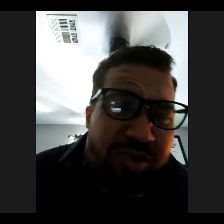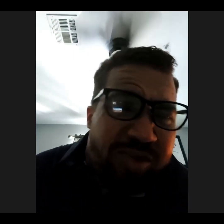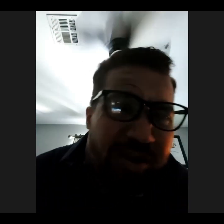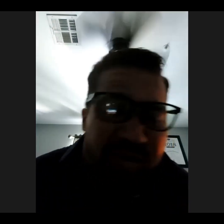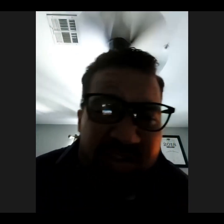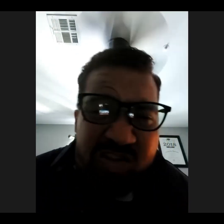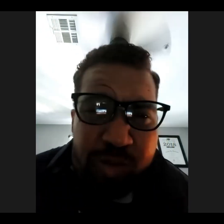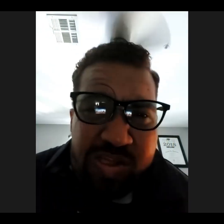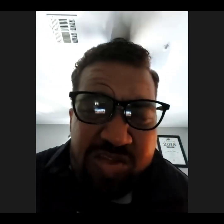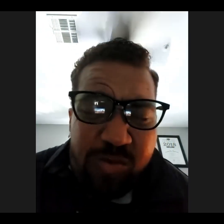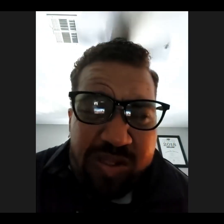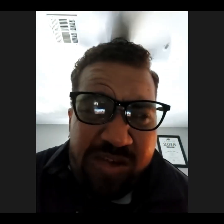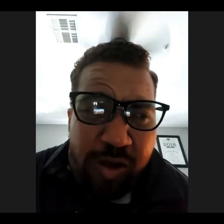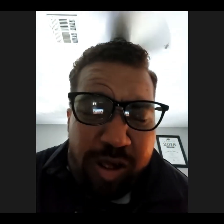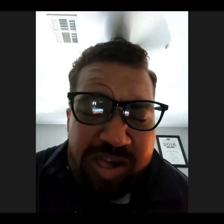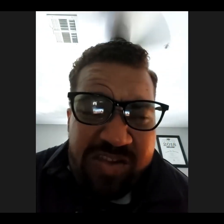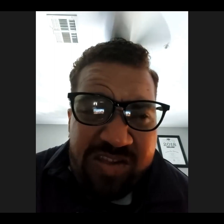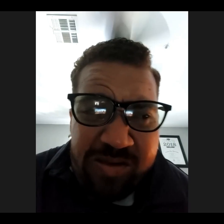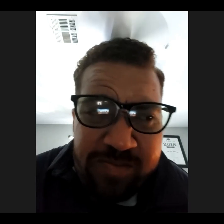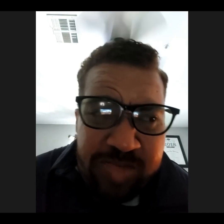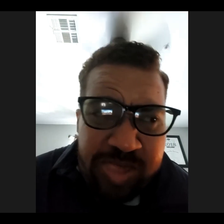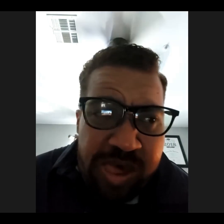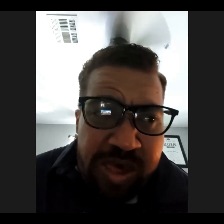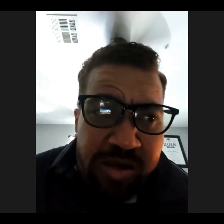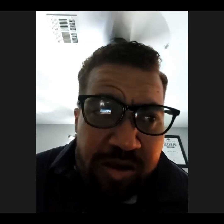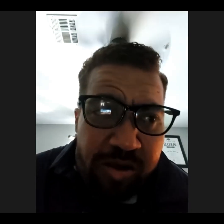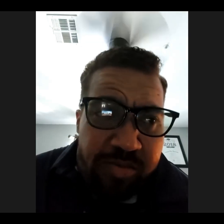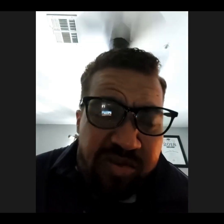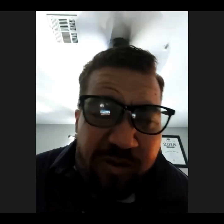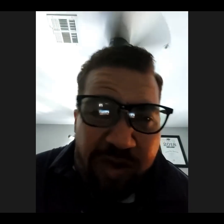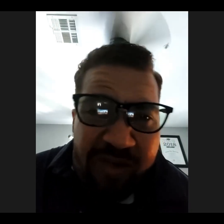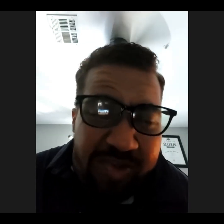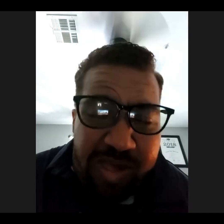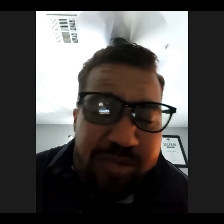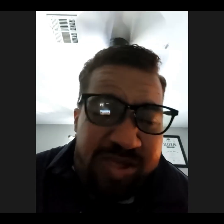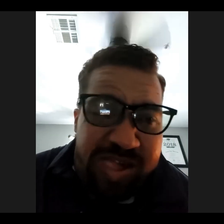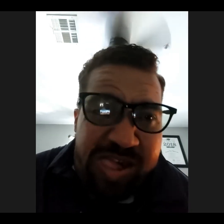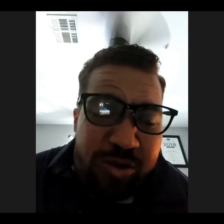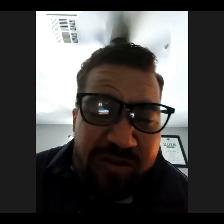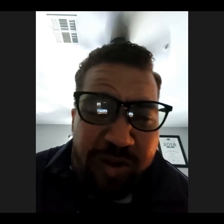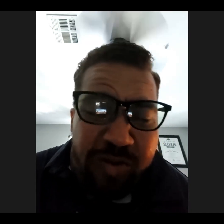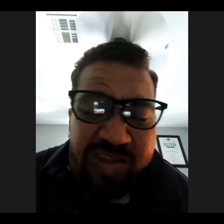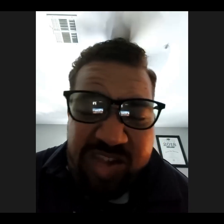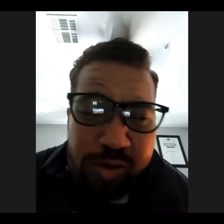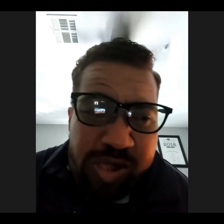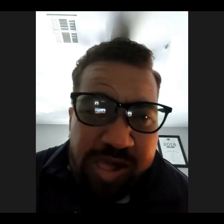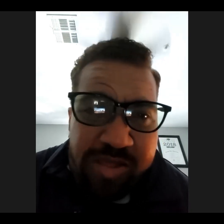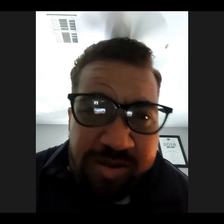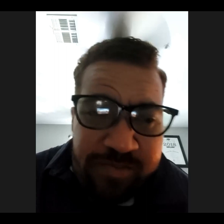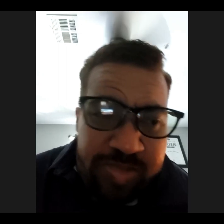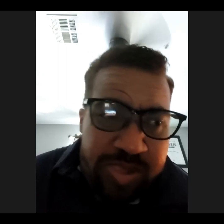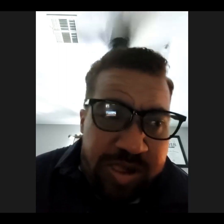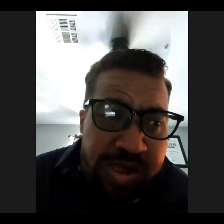only been there since 2020 of August. So I've had like many years of volunteering